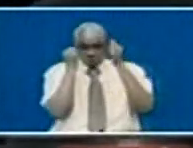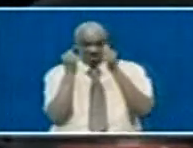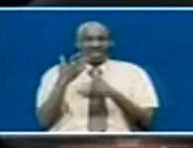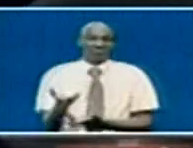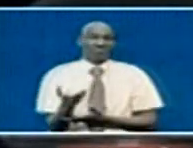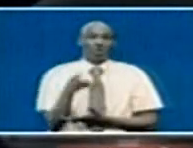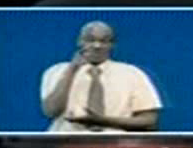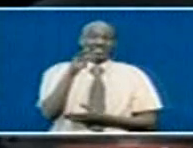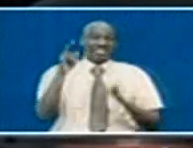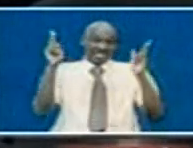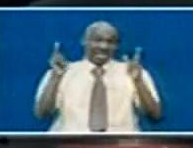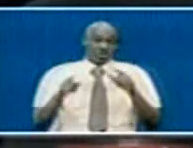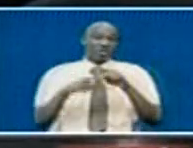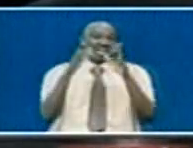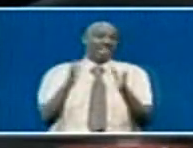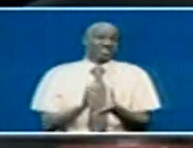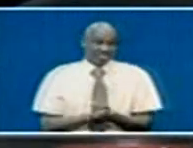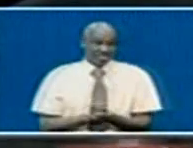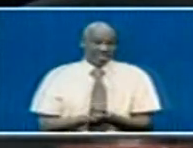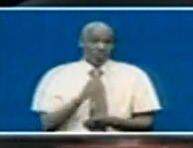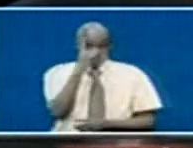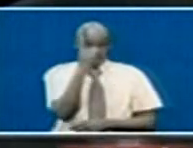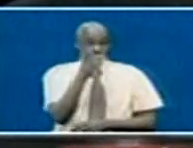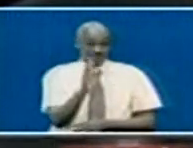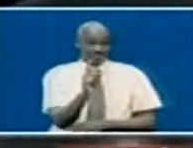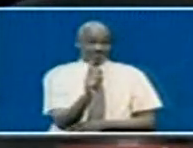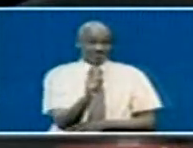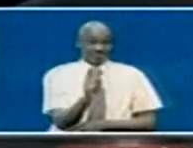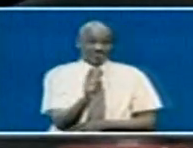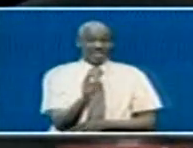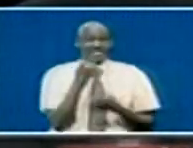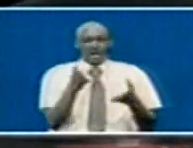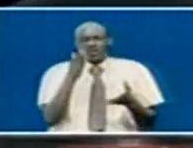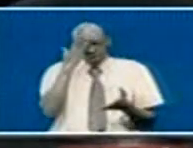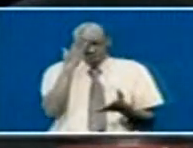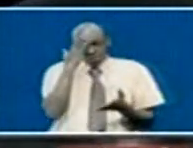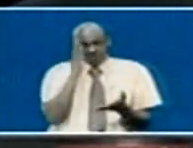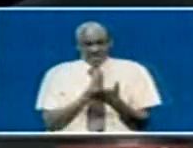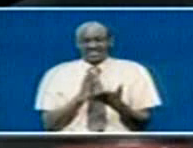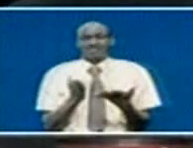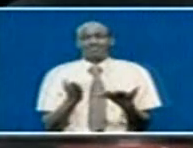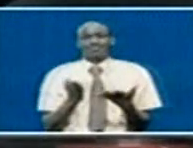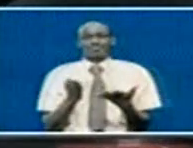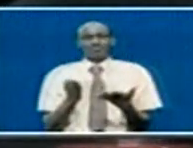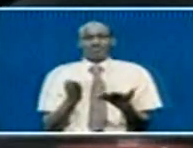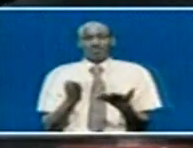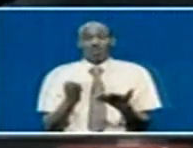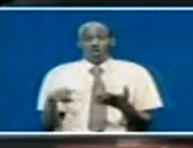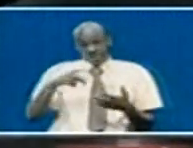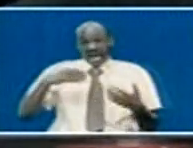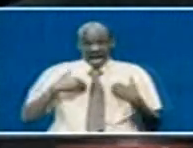these international jihadists. Mm-hmm. That's why, given the fact that we